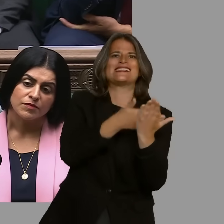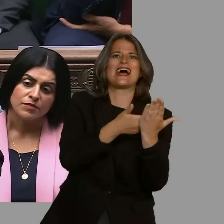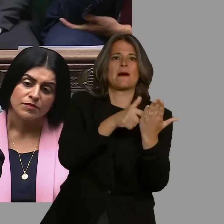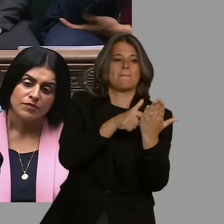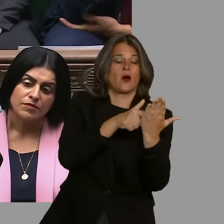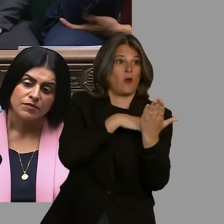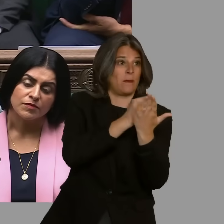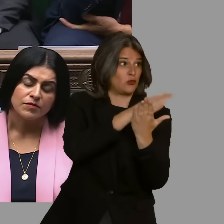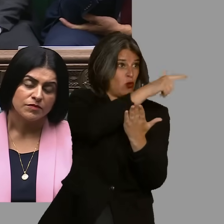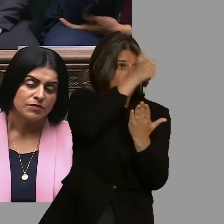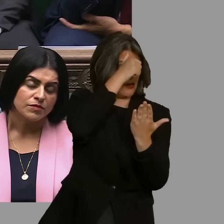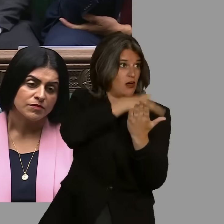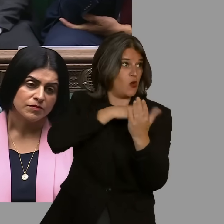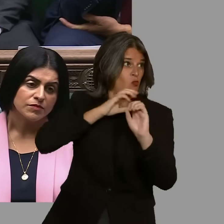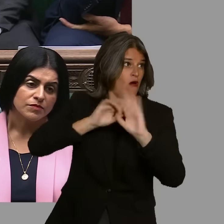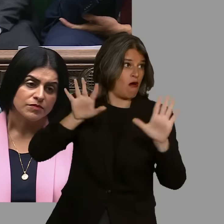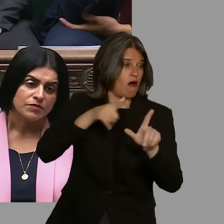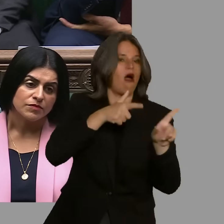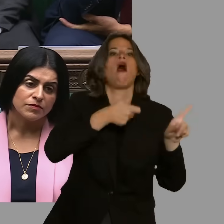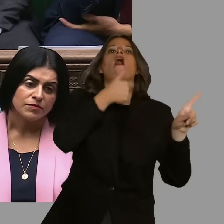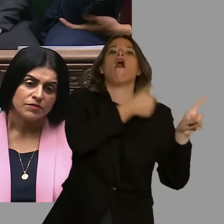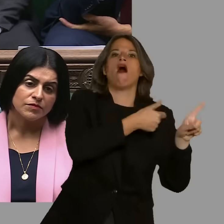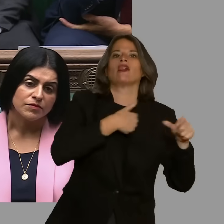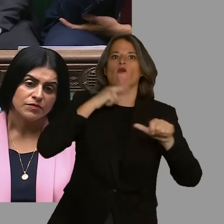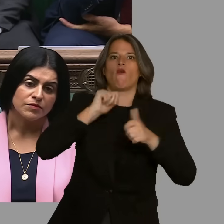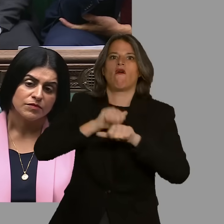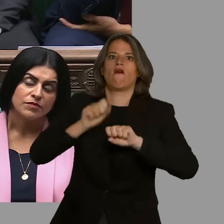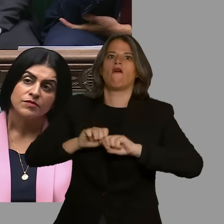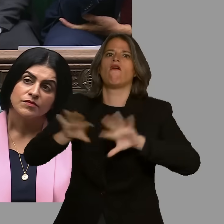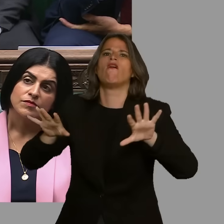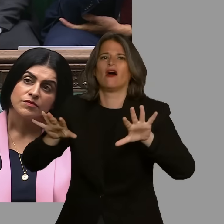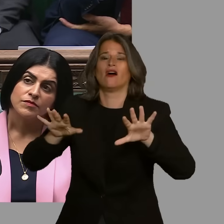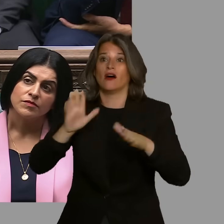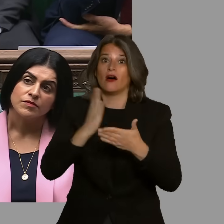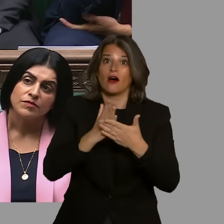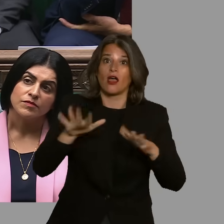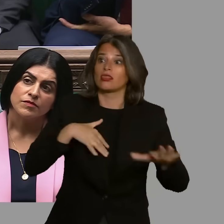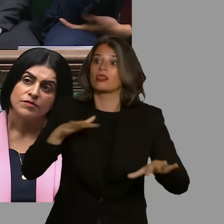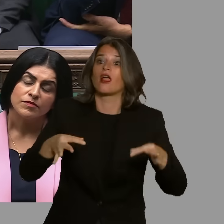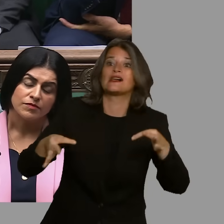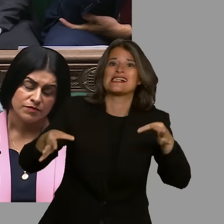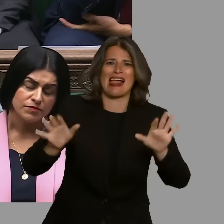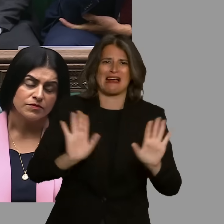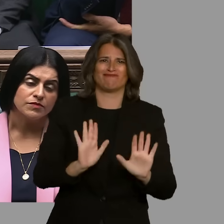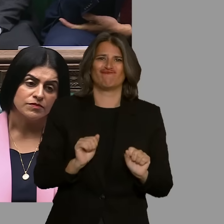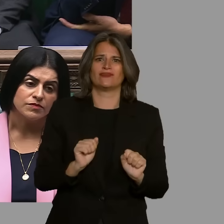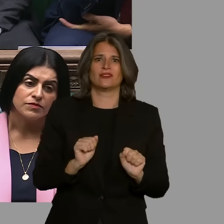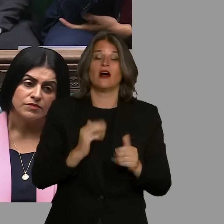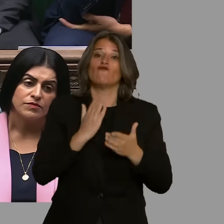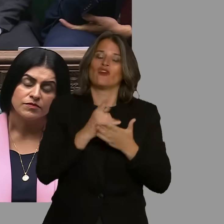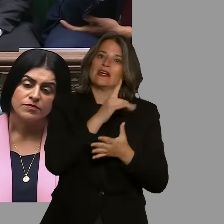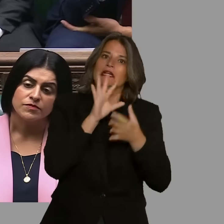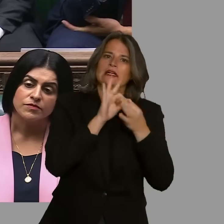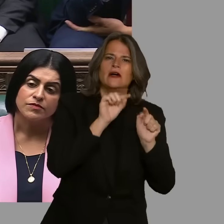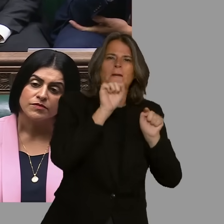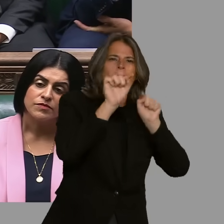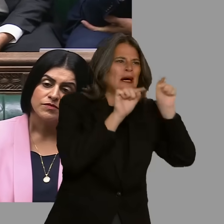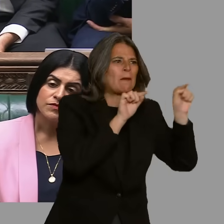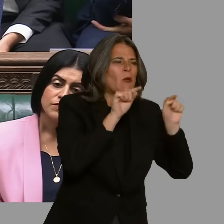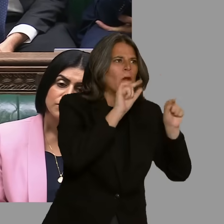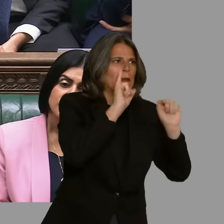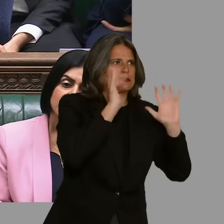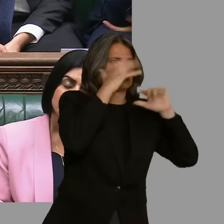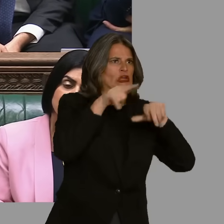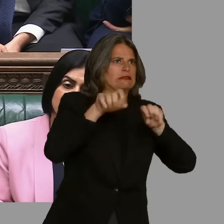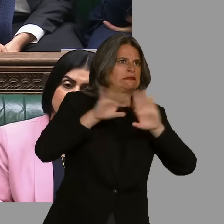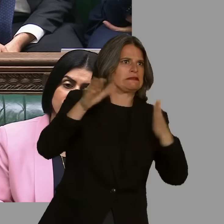bit of proper process I need to go through. The honourable member will understand why that's necessary. Then they'll be published in full. She asks about minutes,